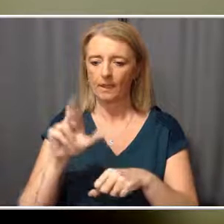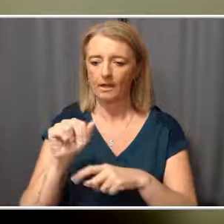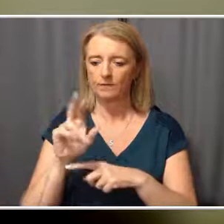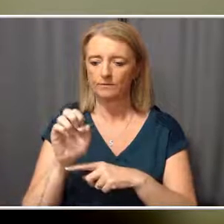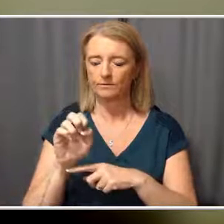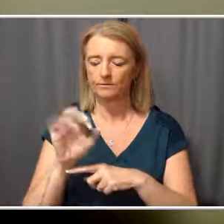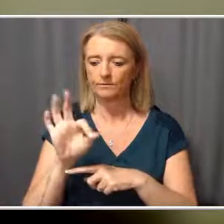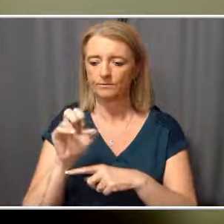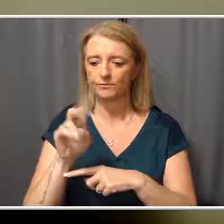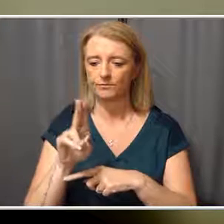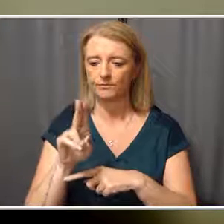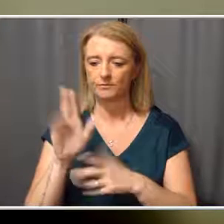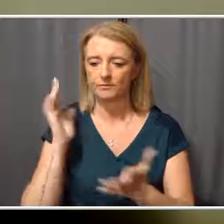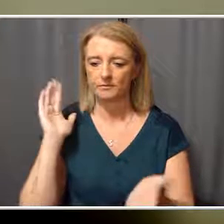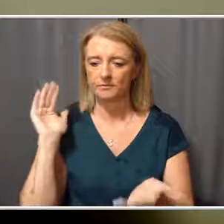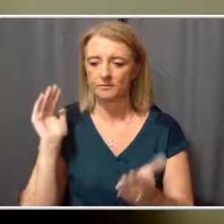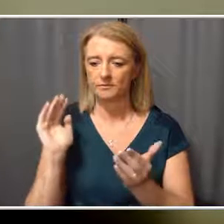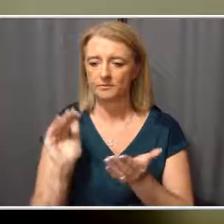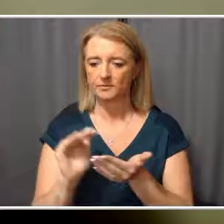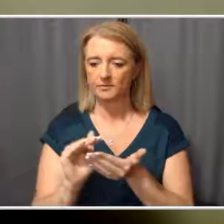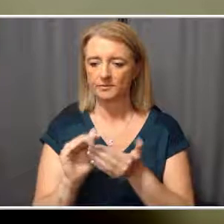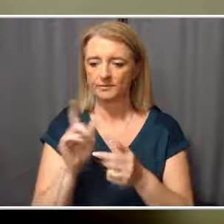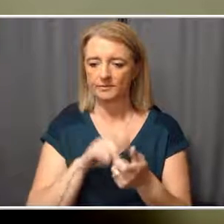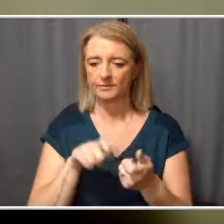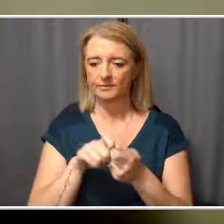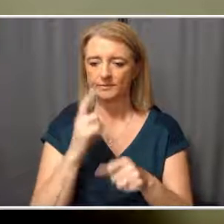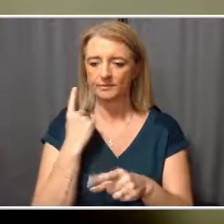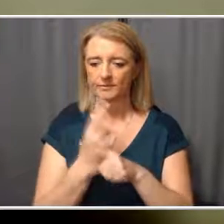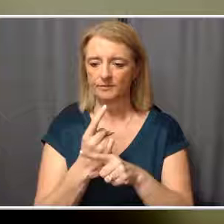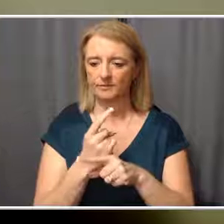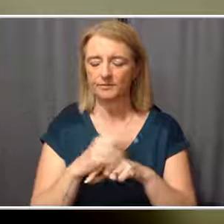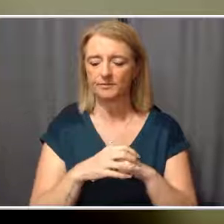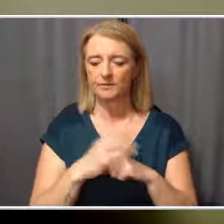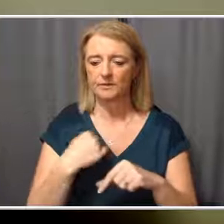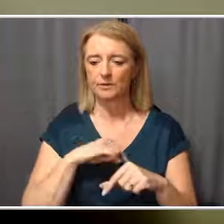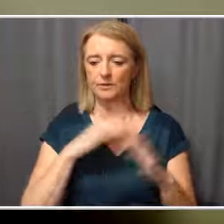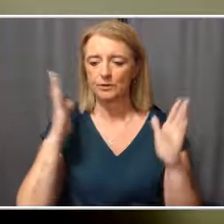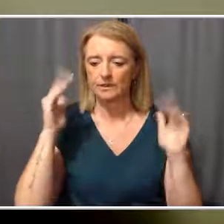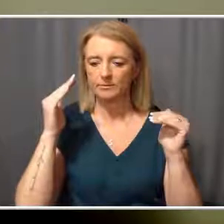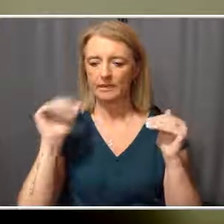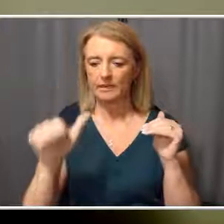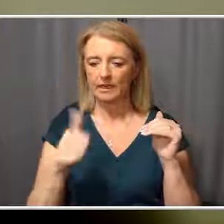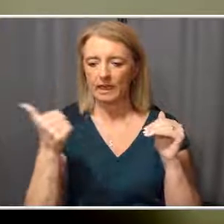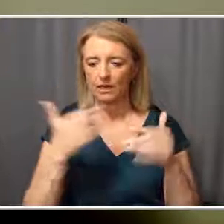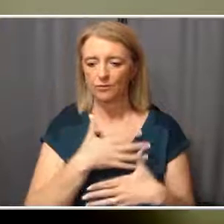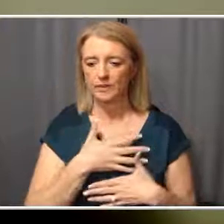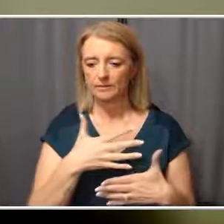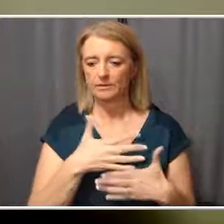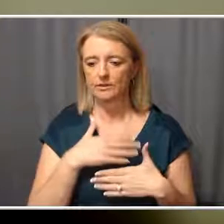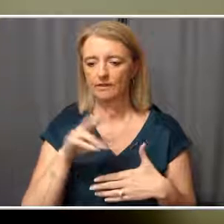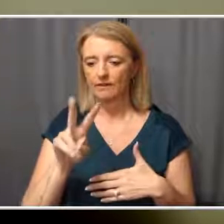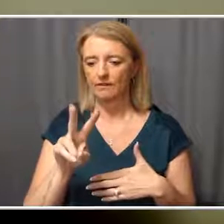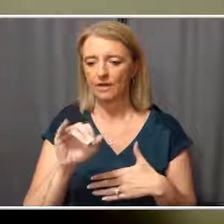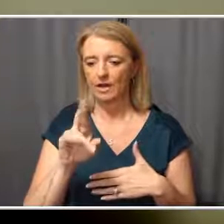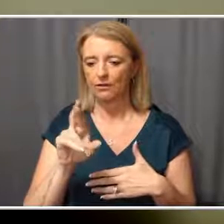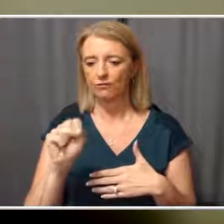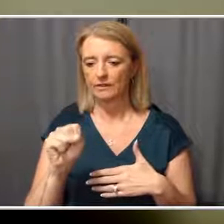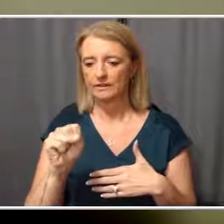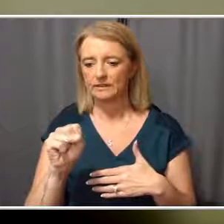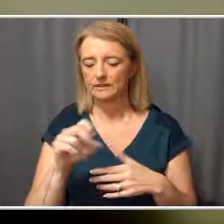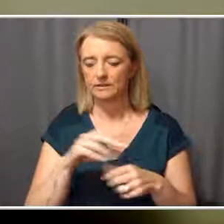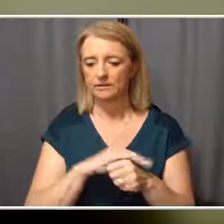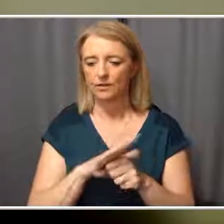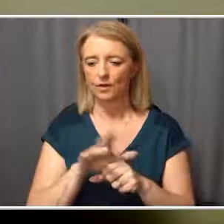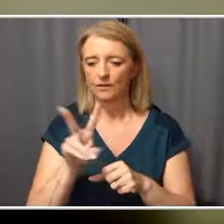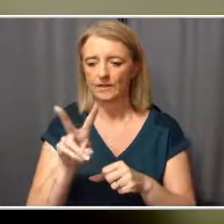that in the amount of transplants and the amount of people that you and your teams are helping every year, and certainly going